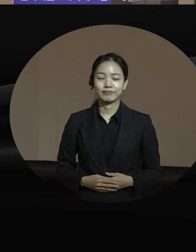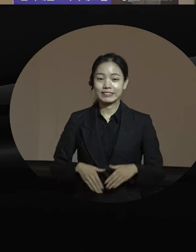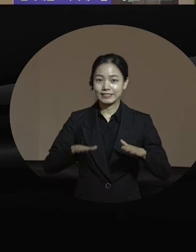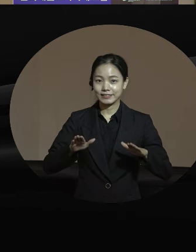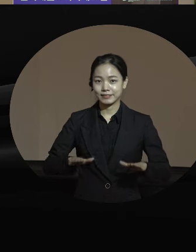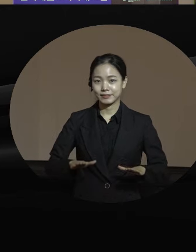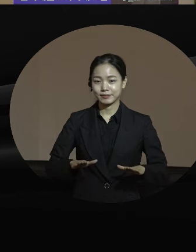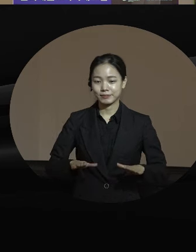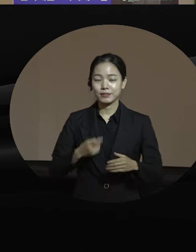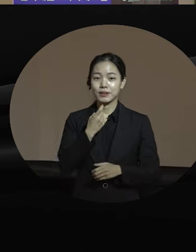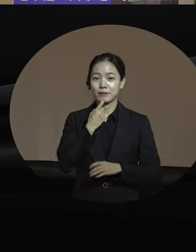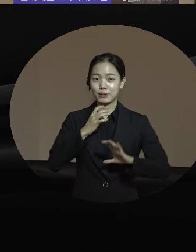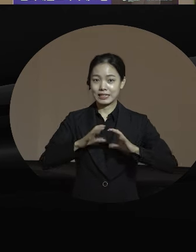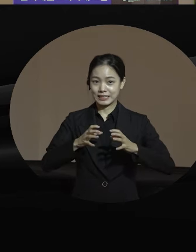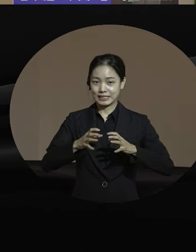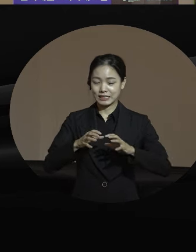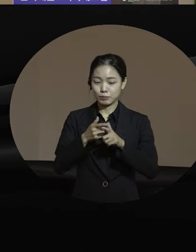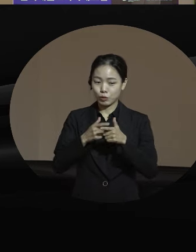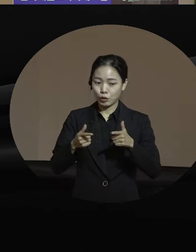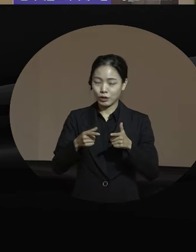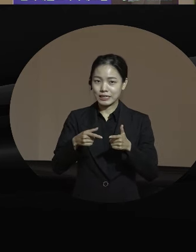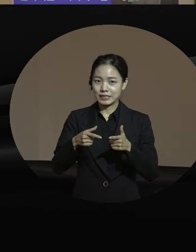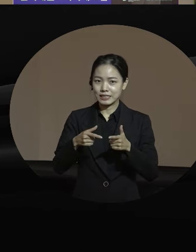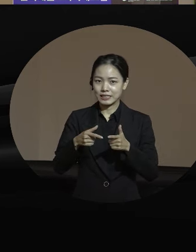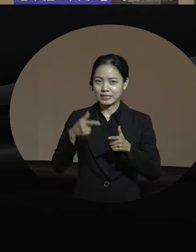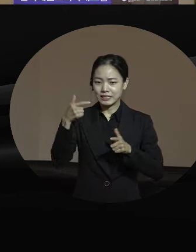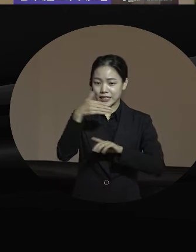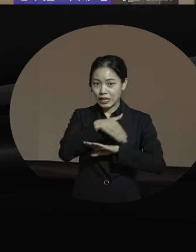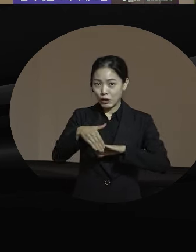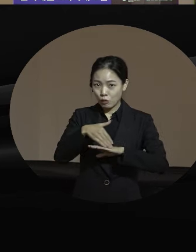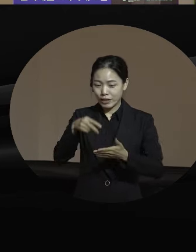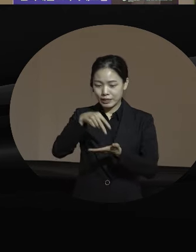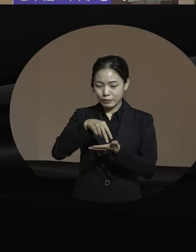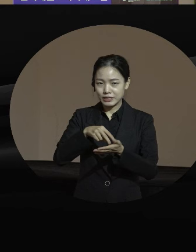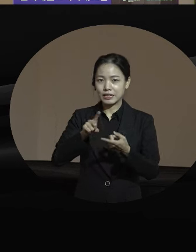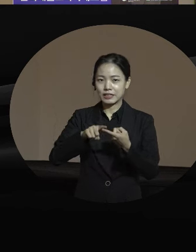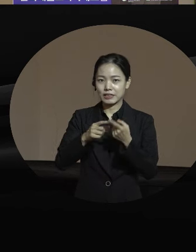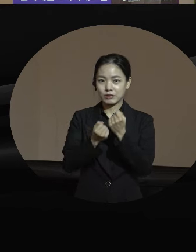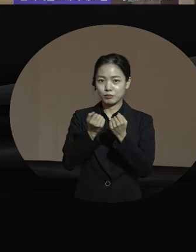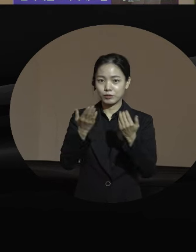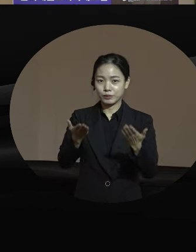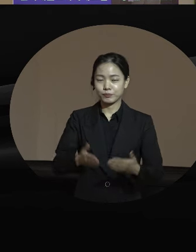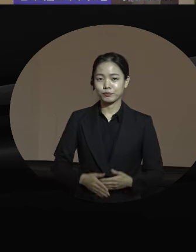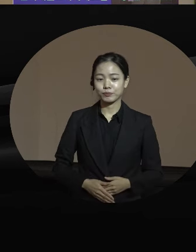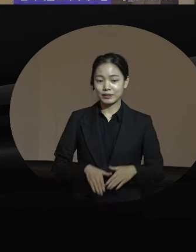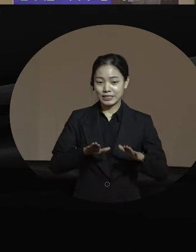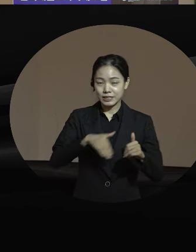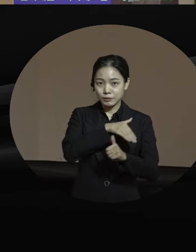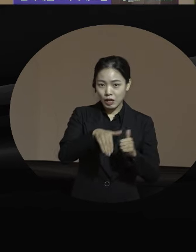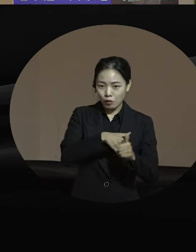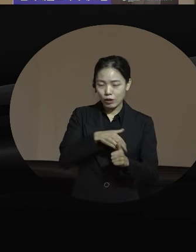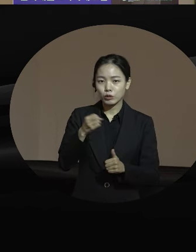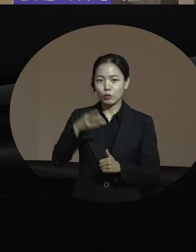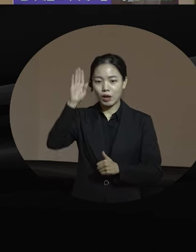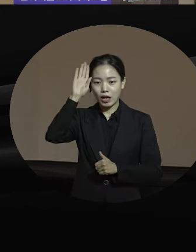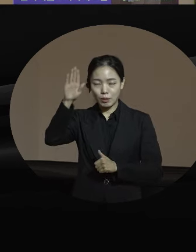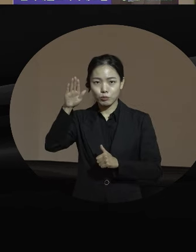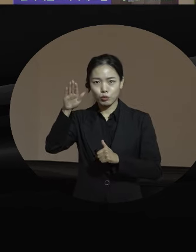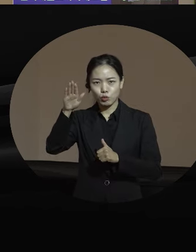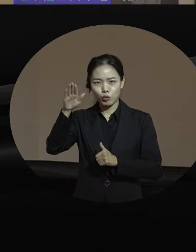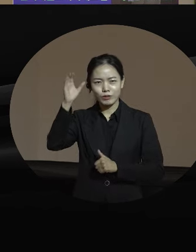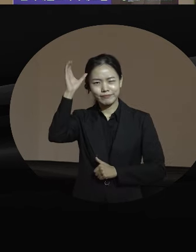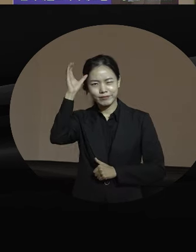Finland. First, I will shortly describe the situational picture and future expectations. Then I will present